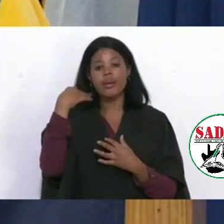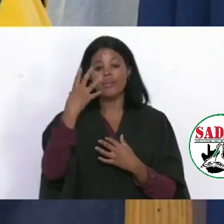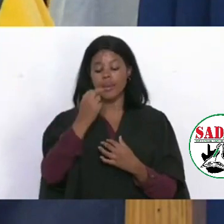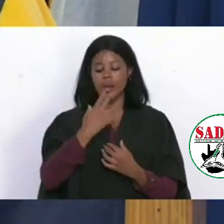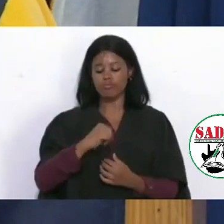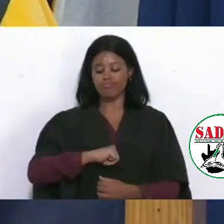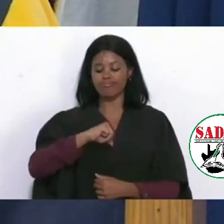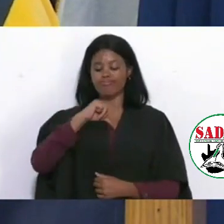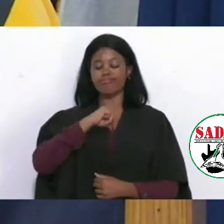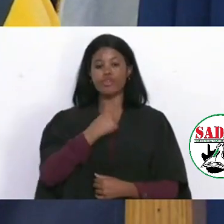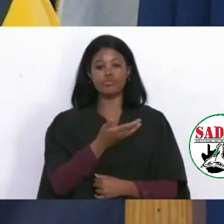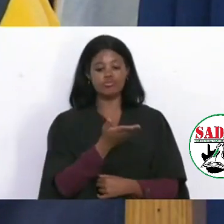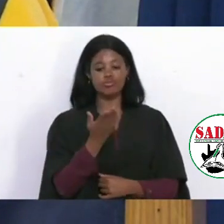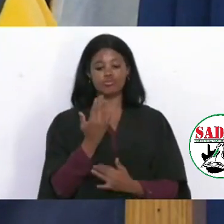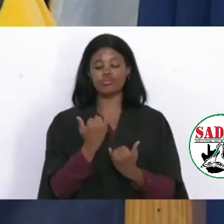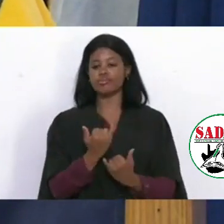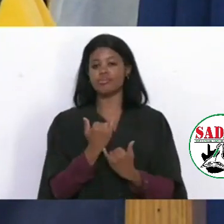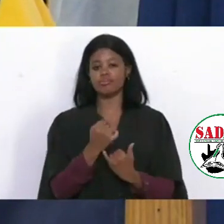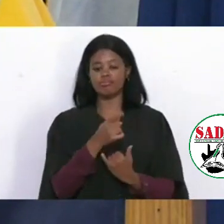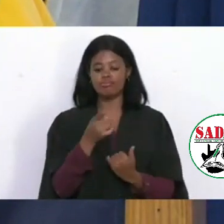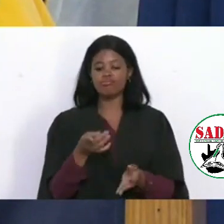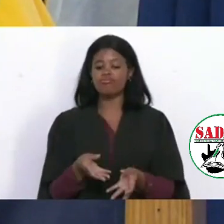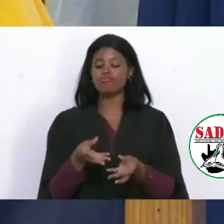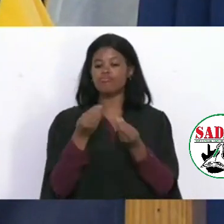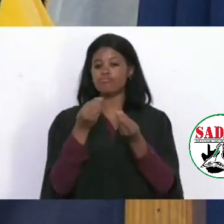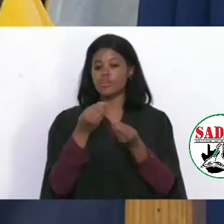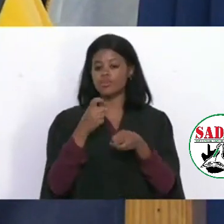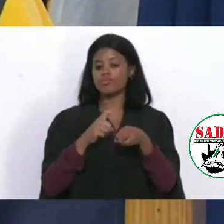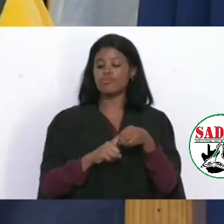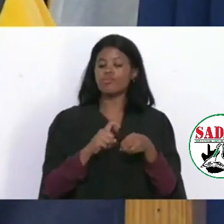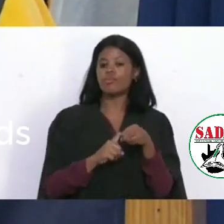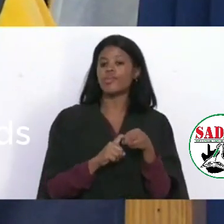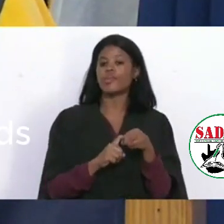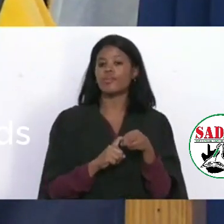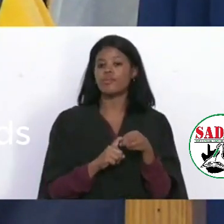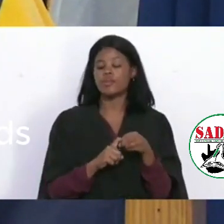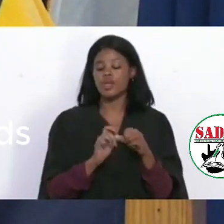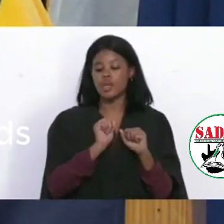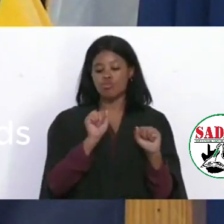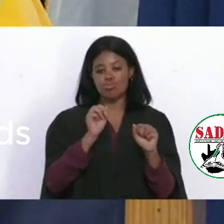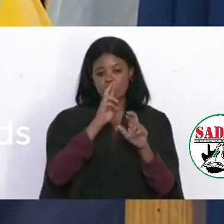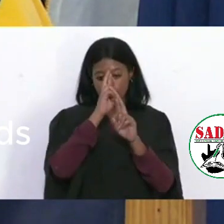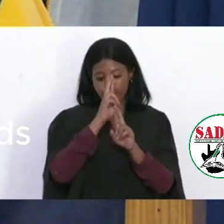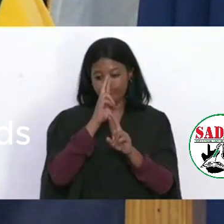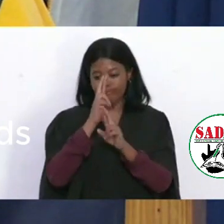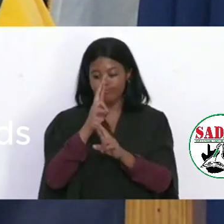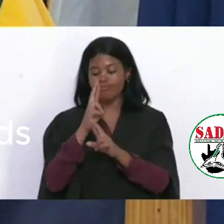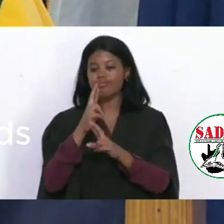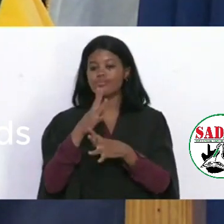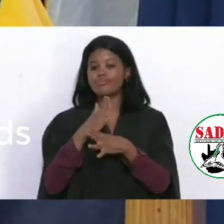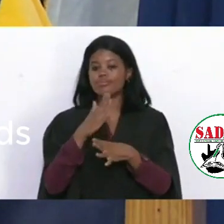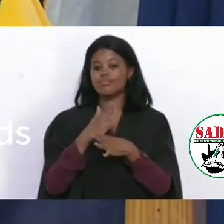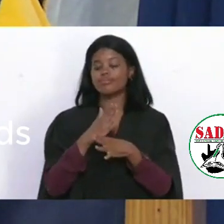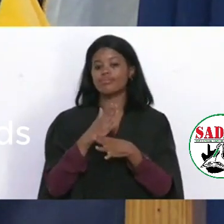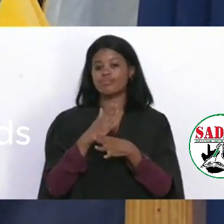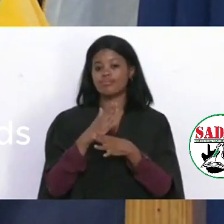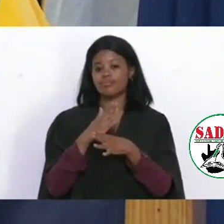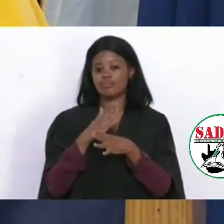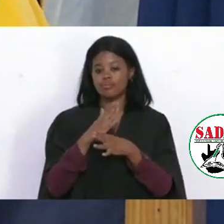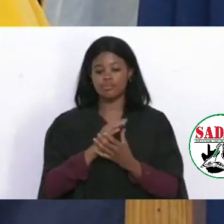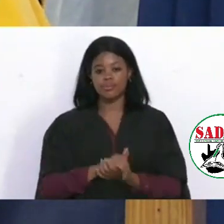today as recipients of qualifications in your respective fields and